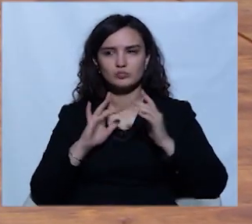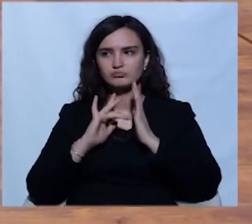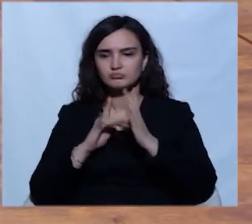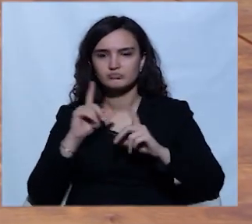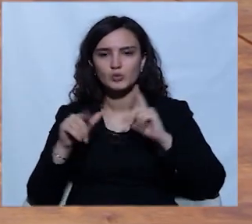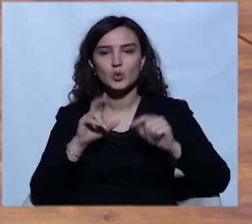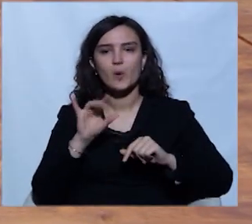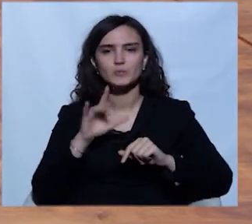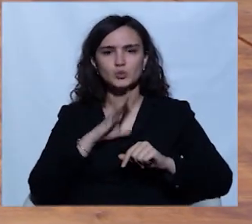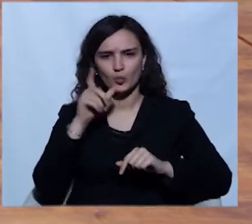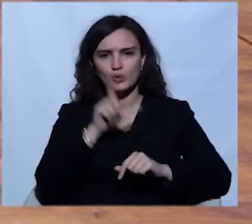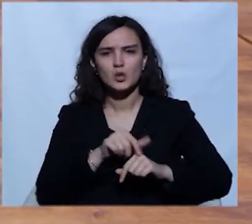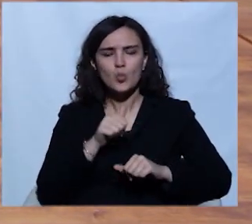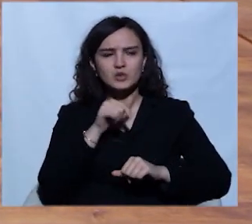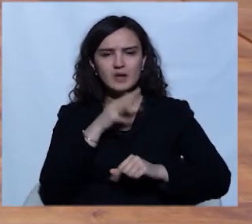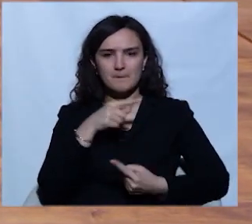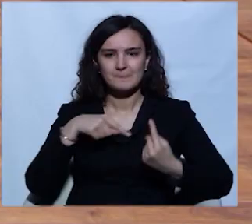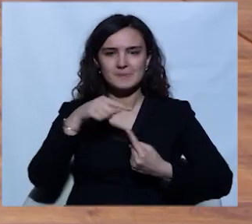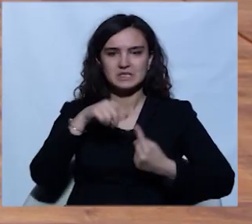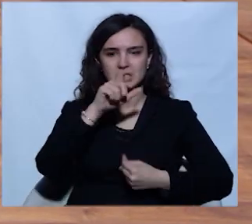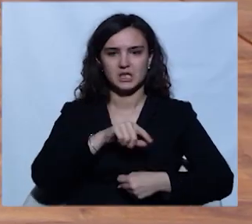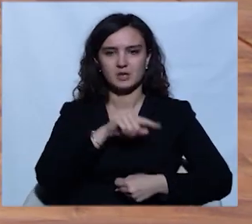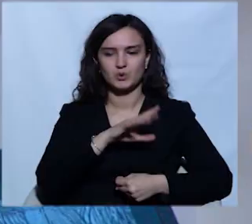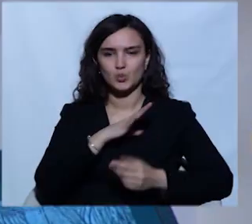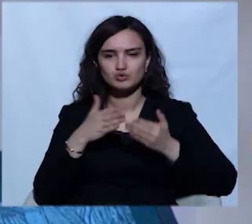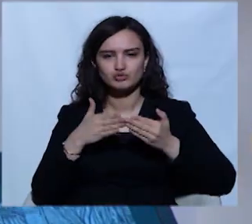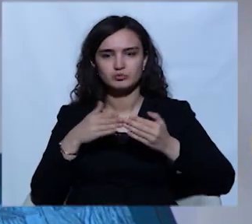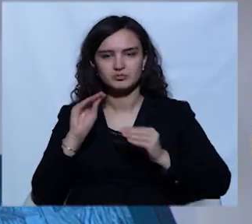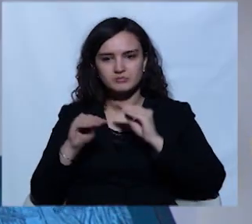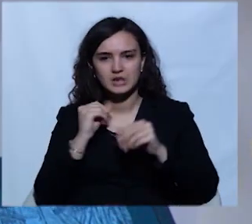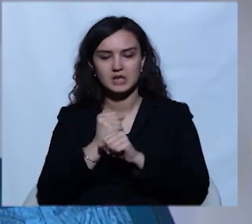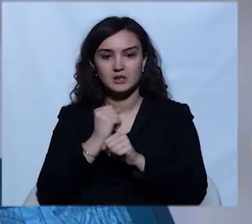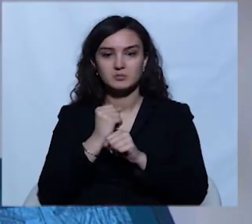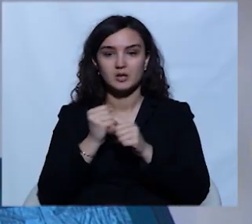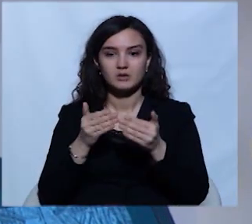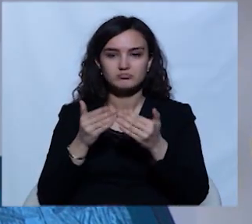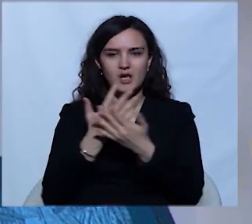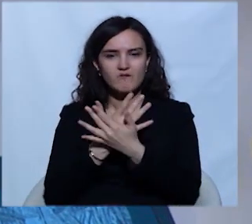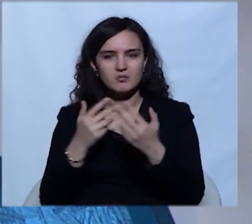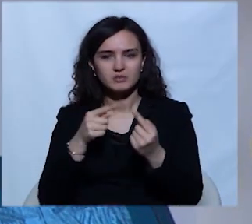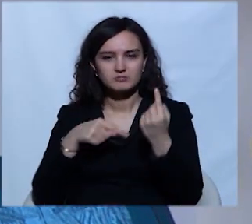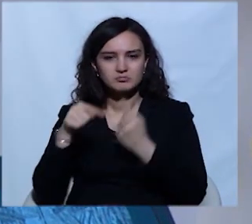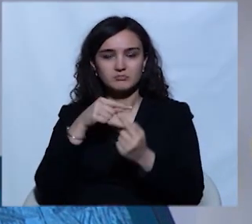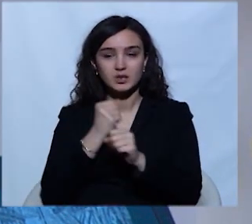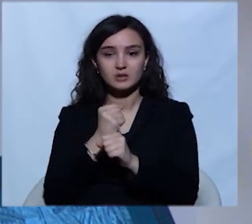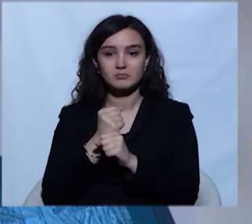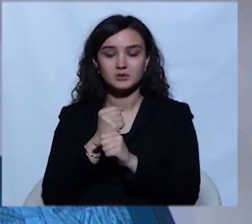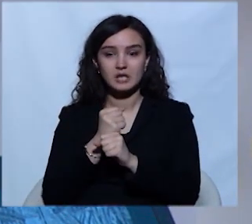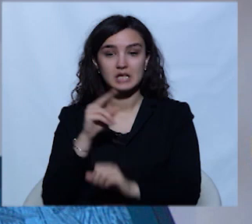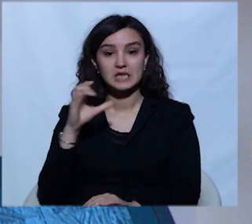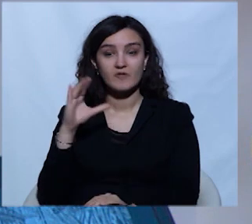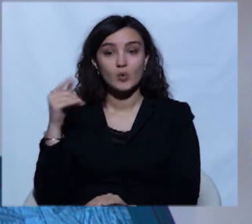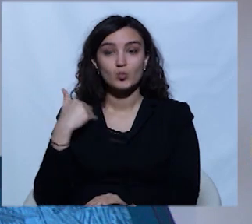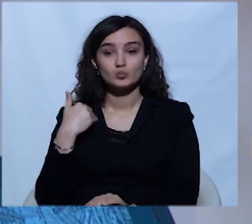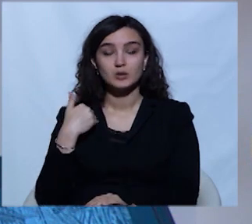all over the world. He was engaged in business, in fact, when he was shipwrecked. And the main theme that I think Defoe wants to